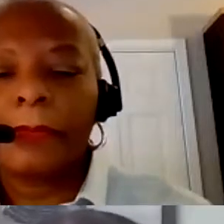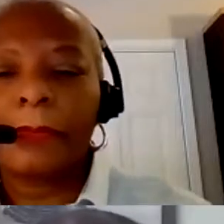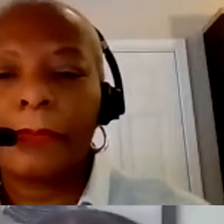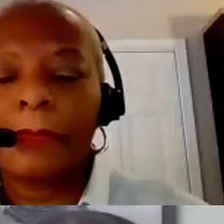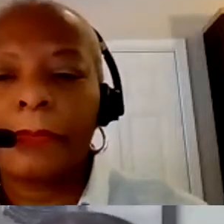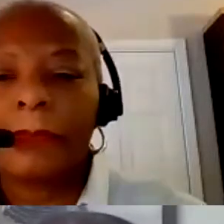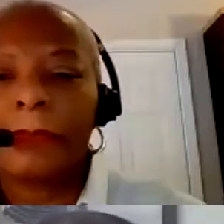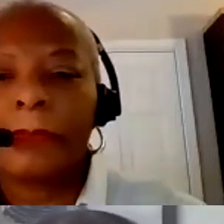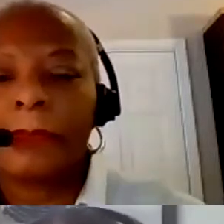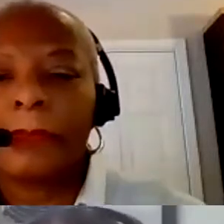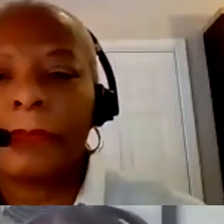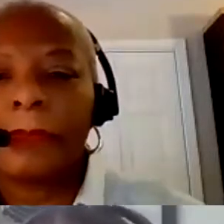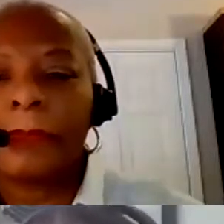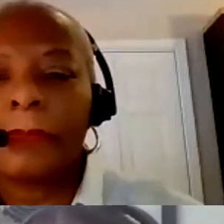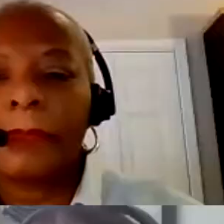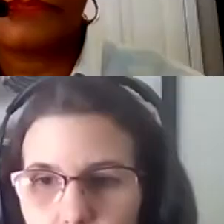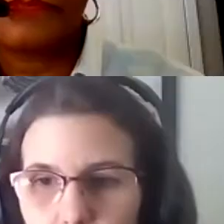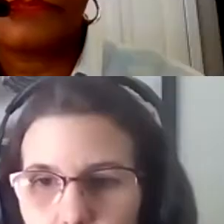make sure that your